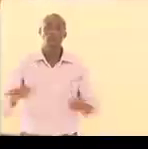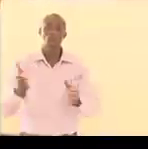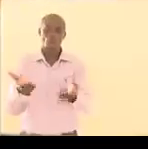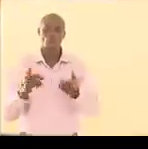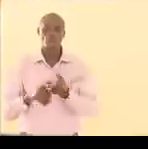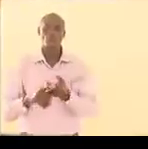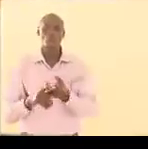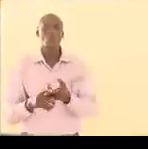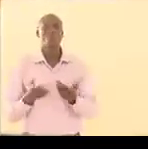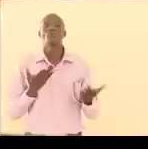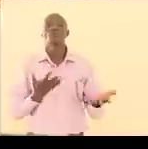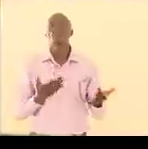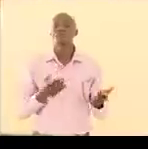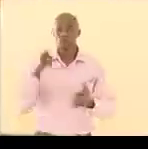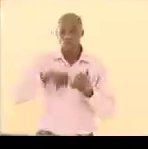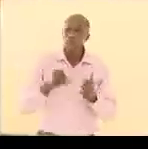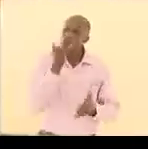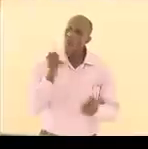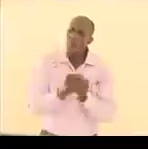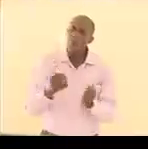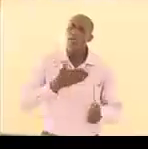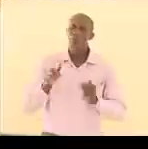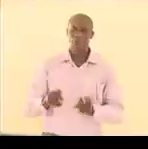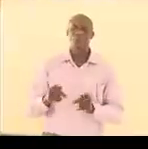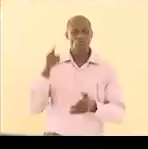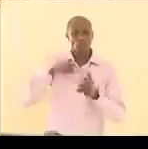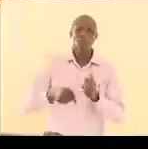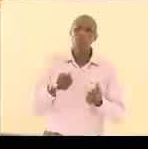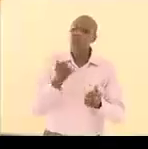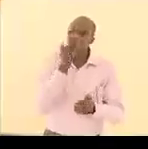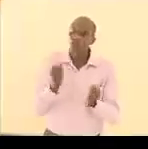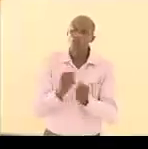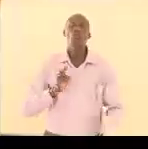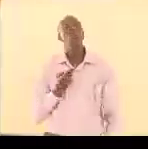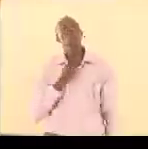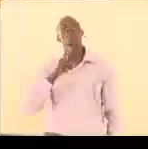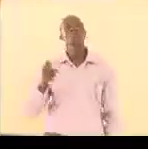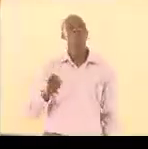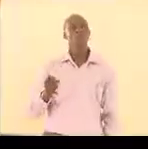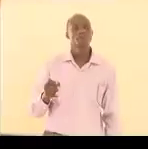can't wait. Desperation. What is wrong with my people? What's wrong with us?